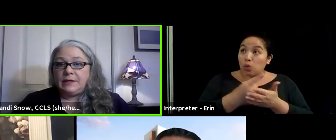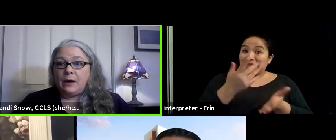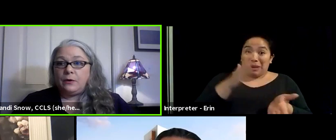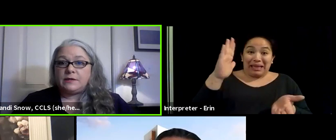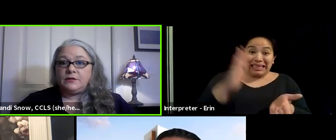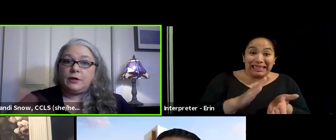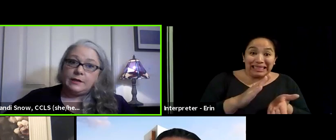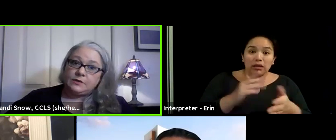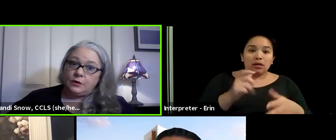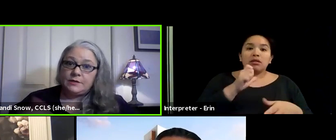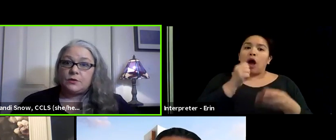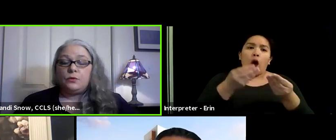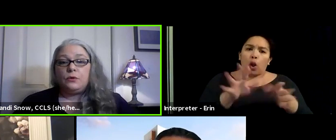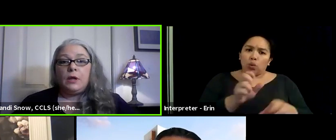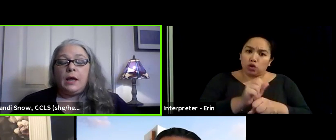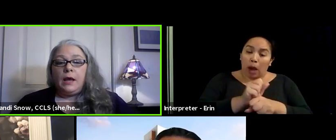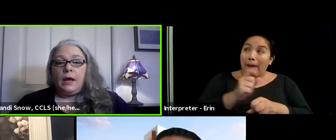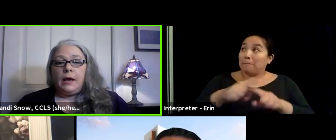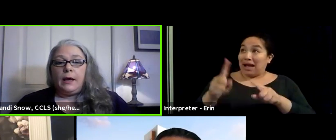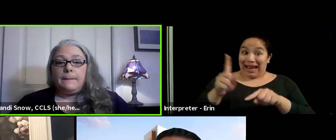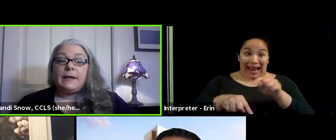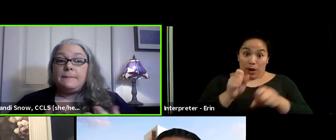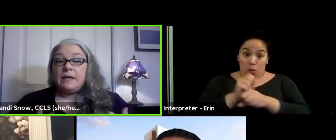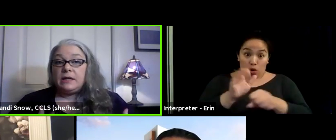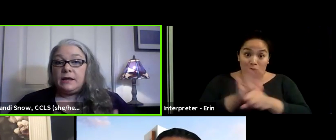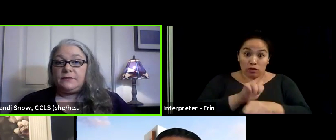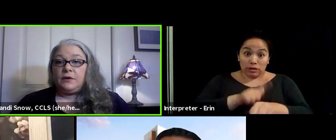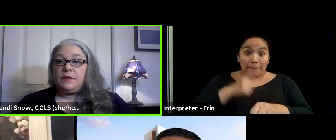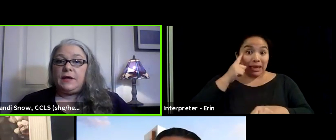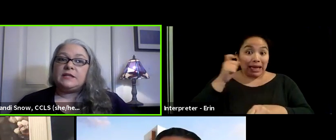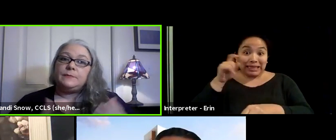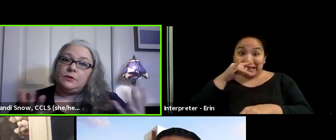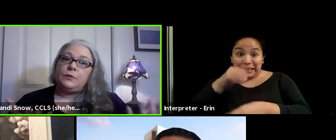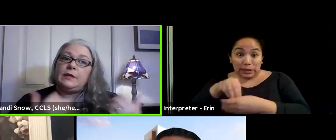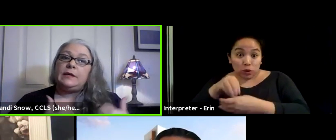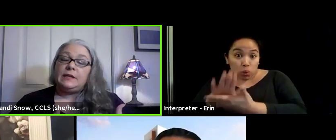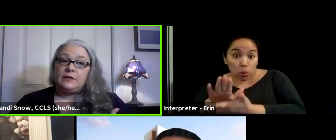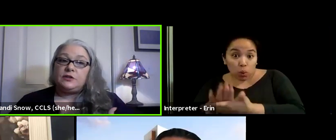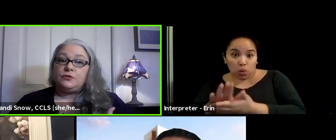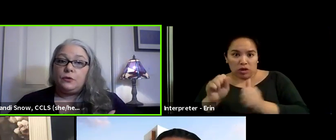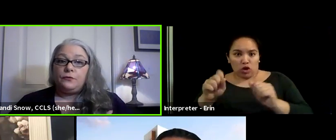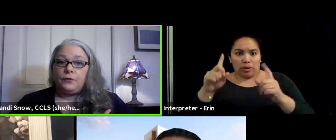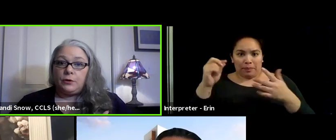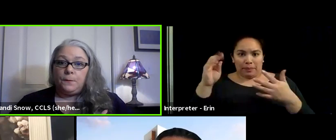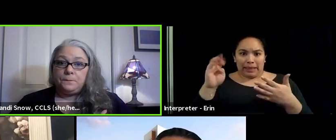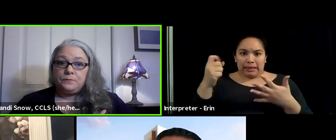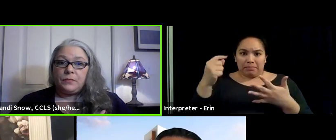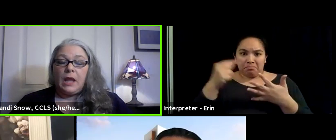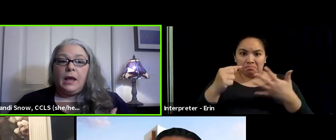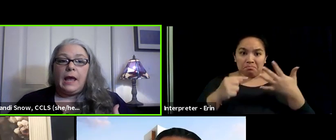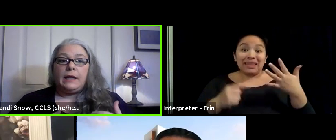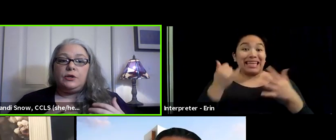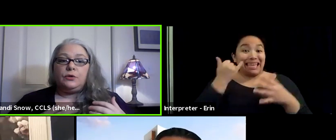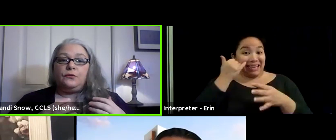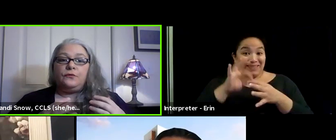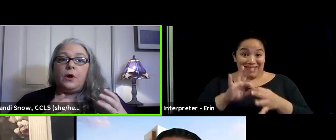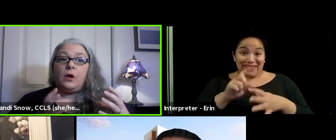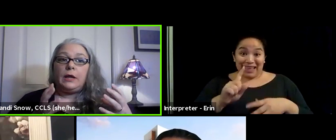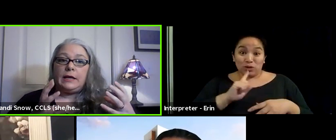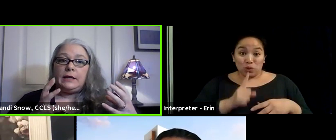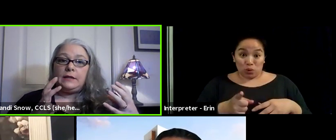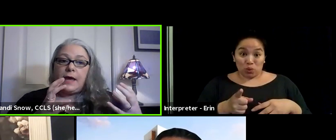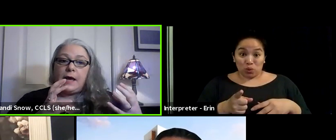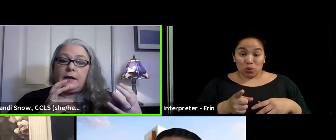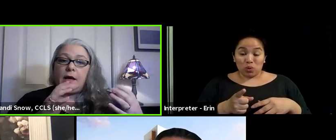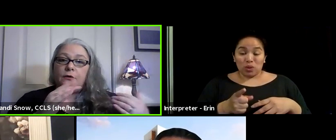work as many hours because your kids aren't in school. It can be a lot of different things, but you read it, and if it's true for you and you